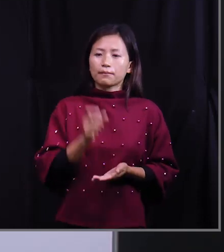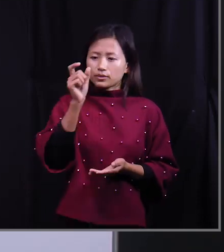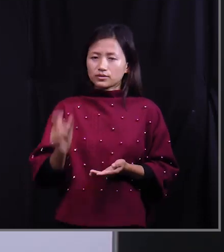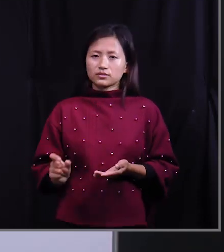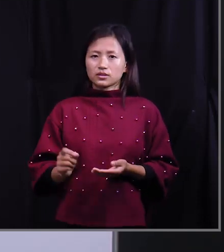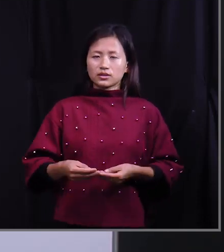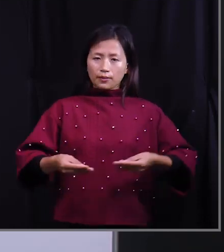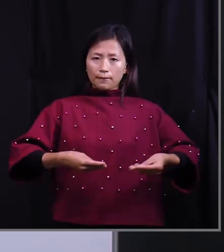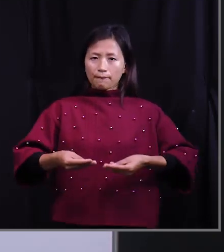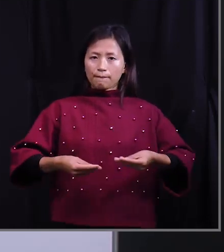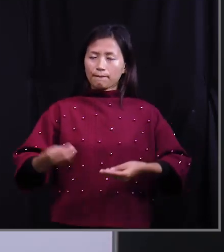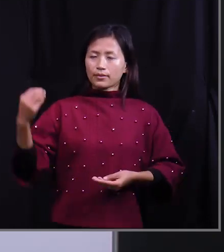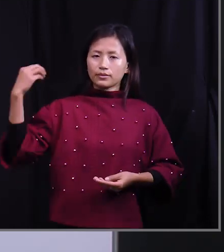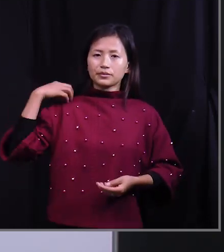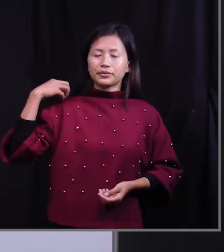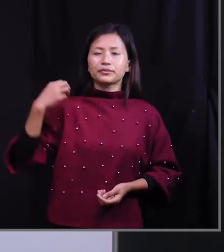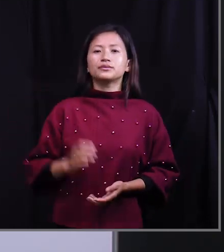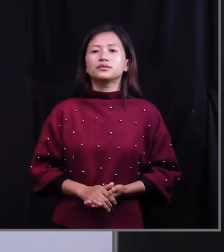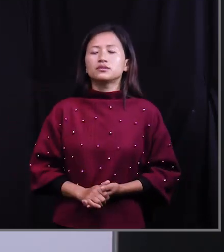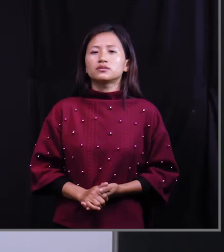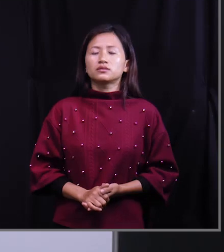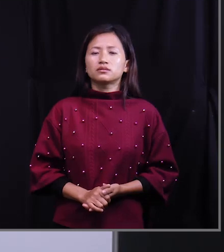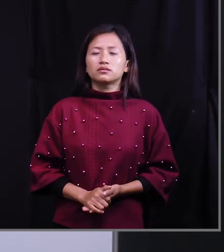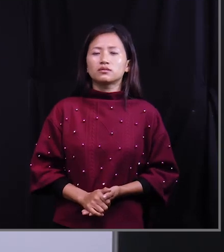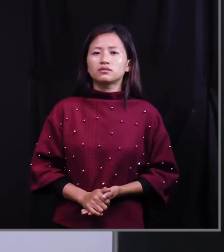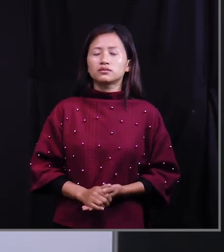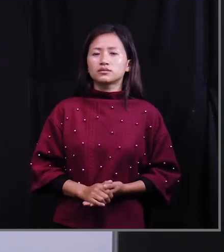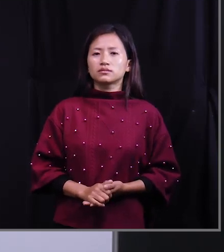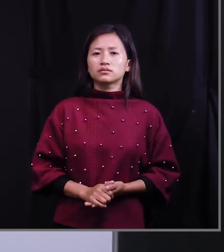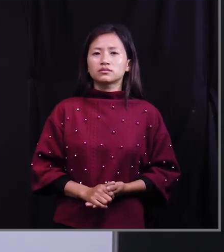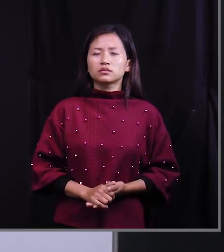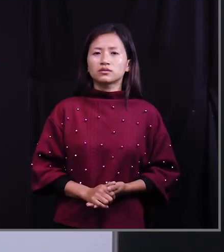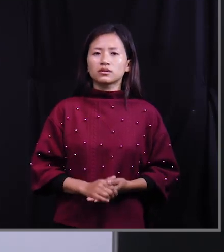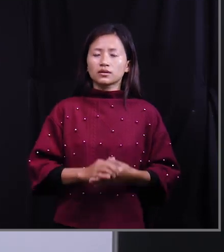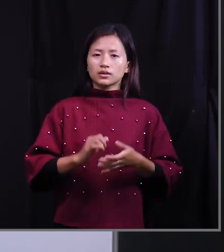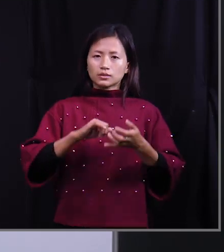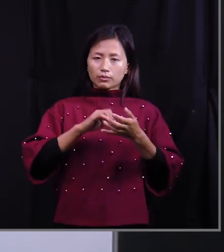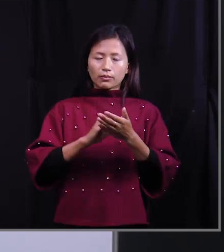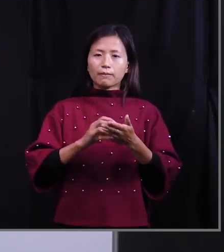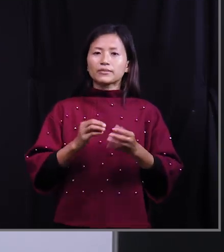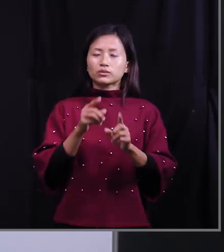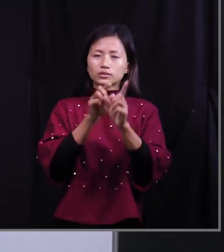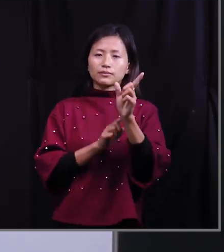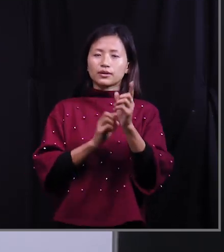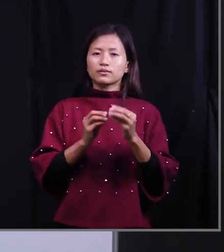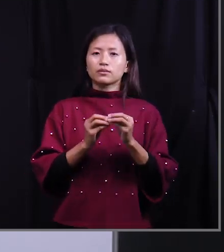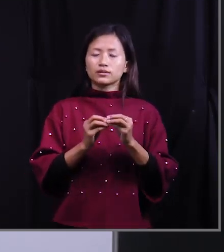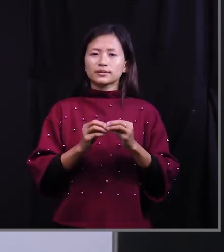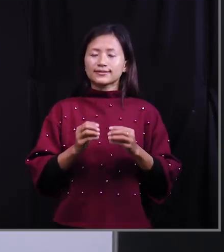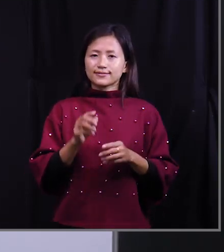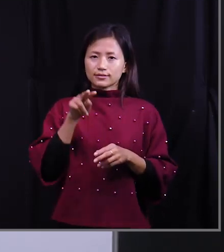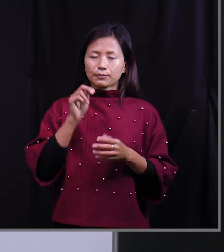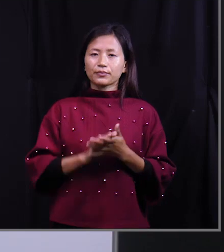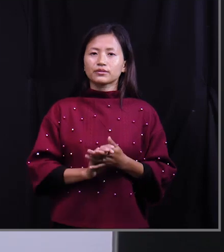person individually and personally as well. This is by SWOT analysis, it is the abbreviation of